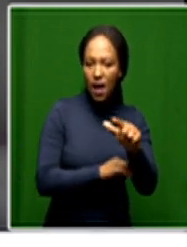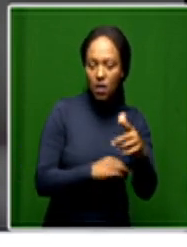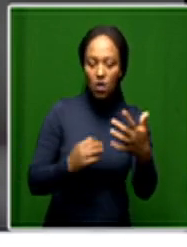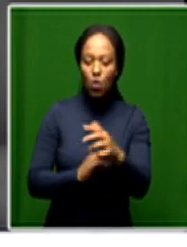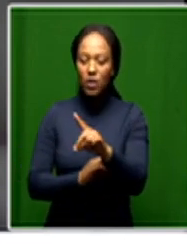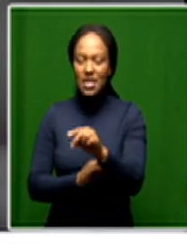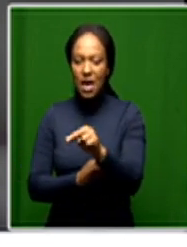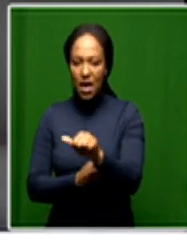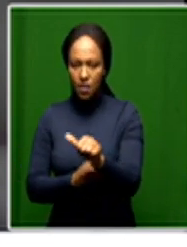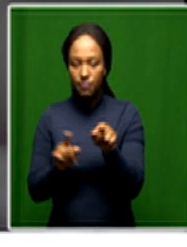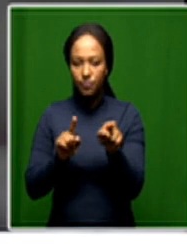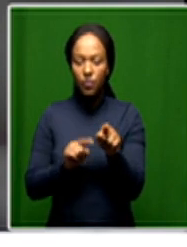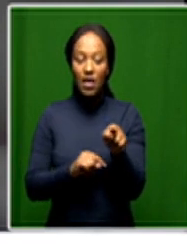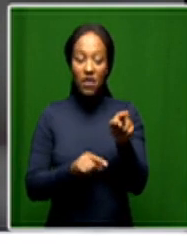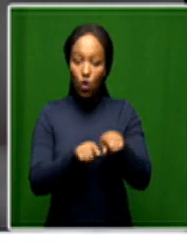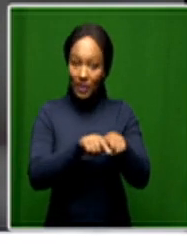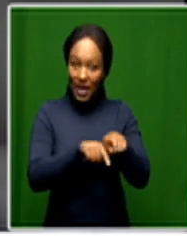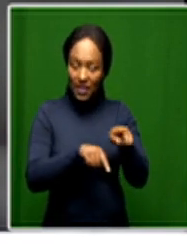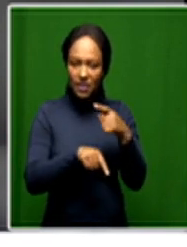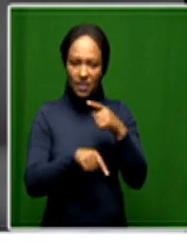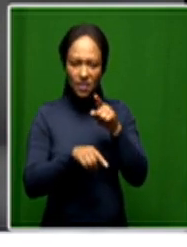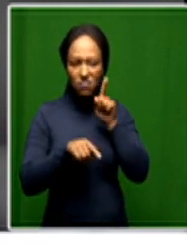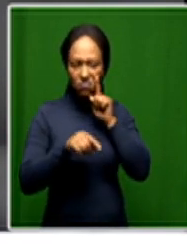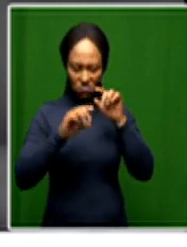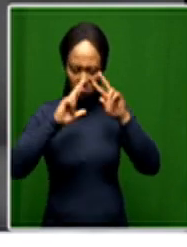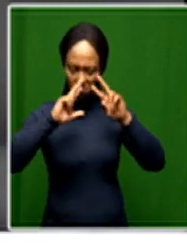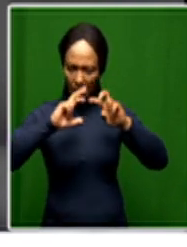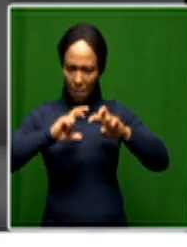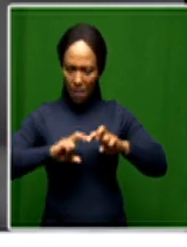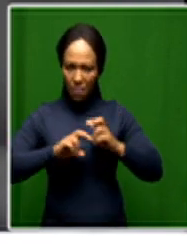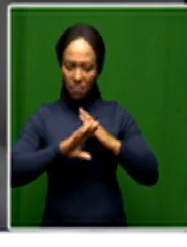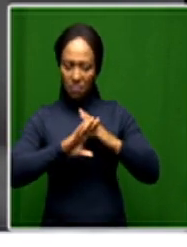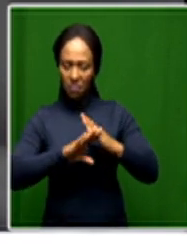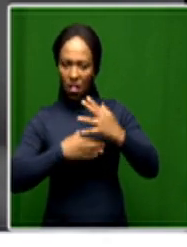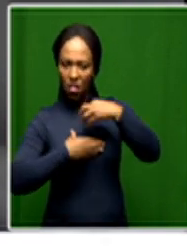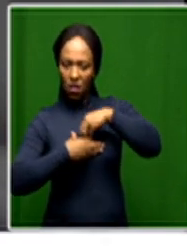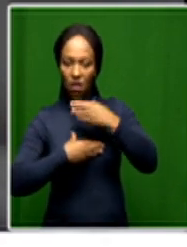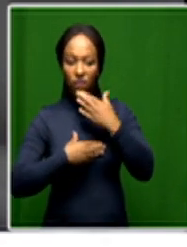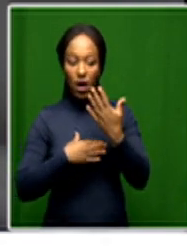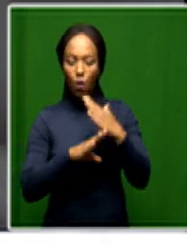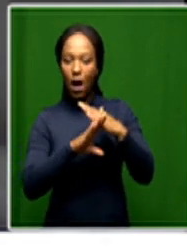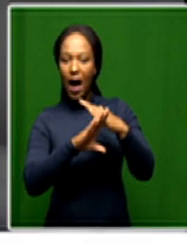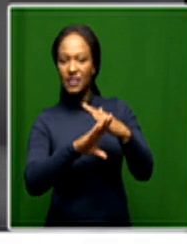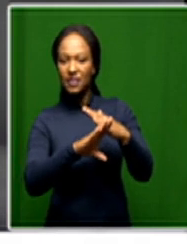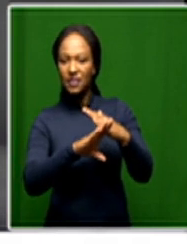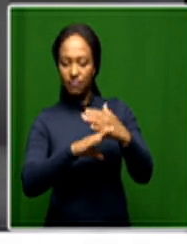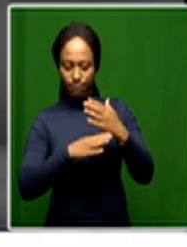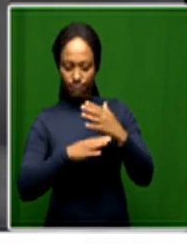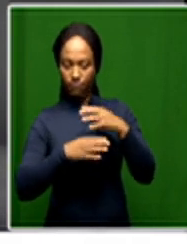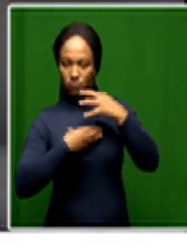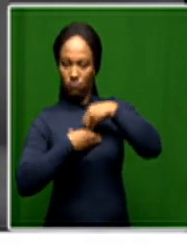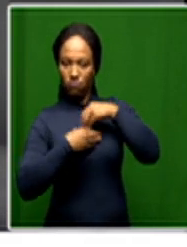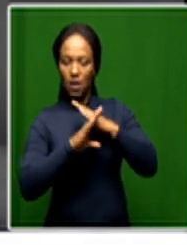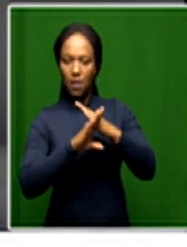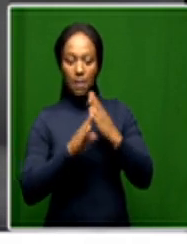And with a serology test, you are testing for antigens or antibodies. So in this particular case, we're testing for the antibodies. So that is